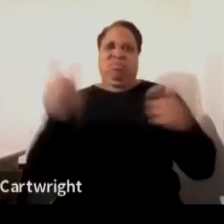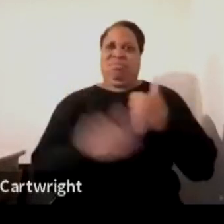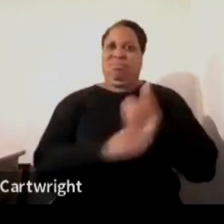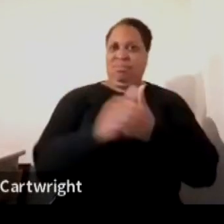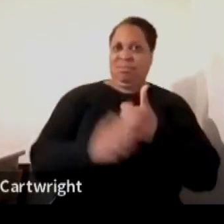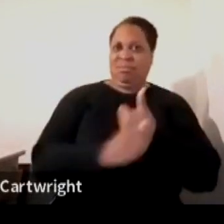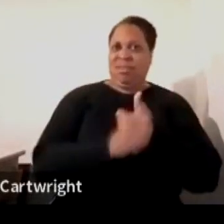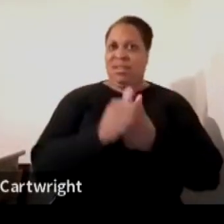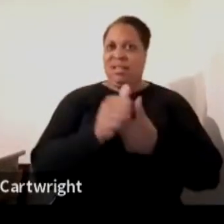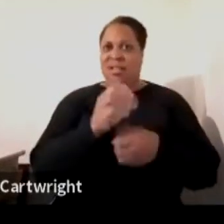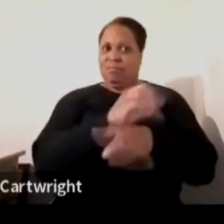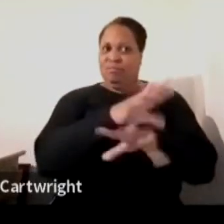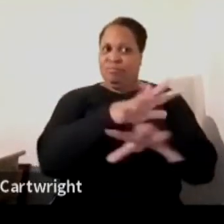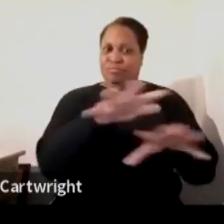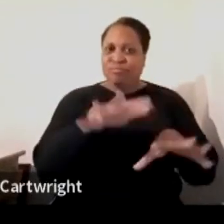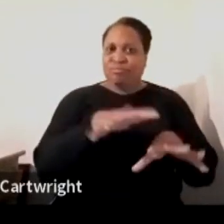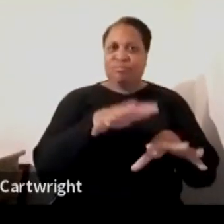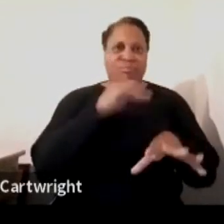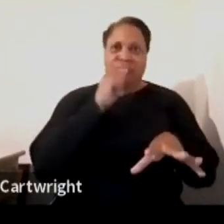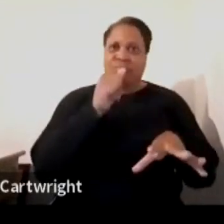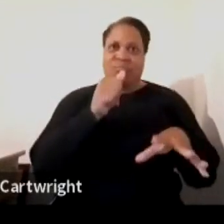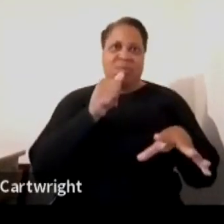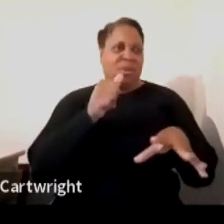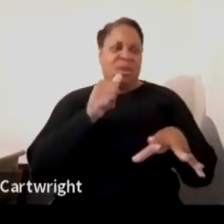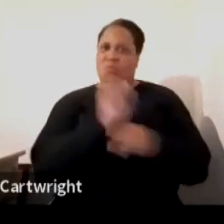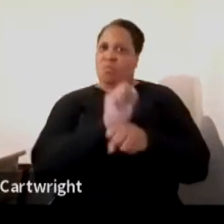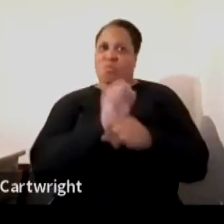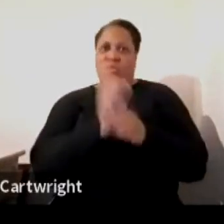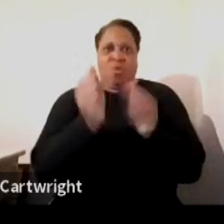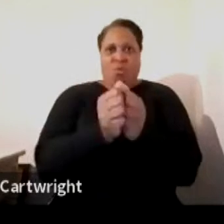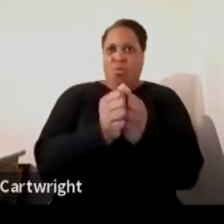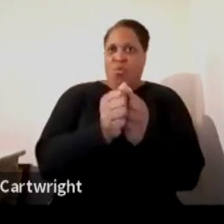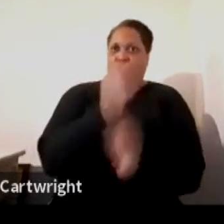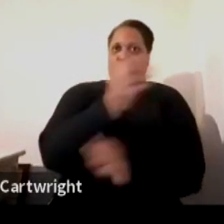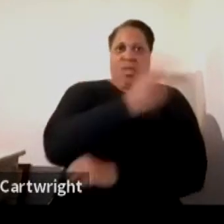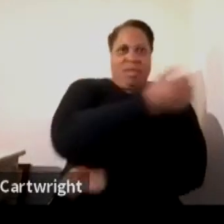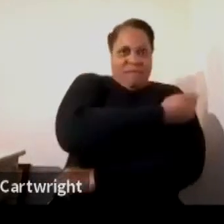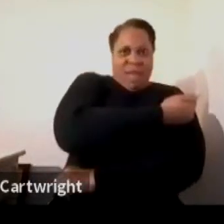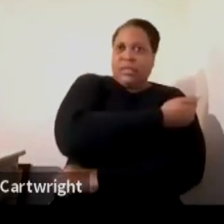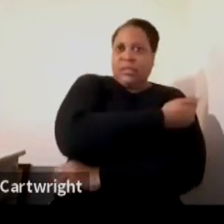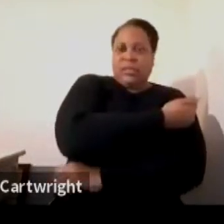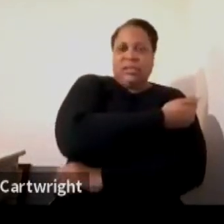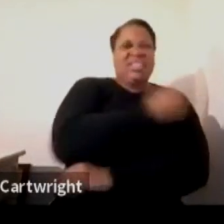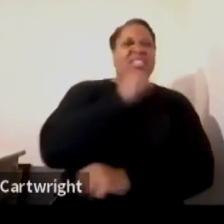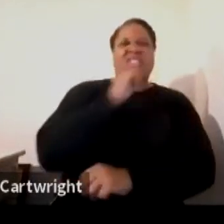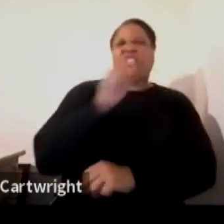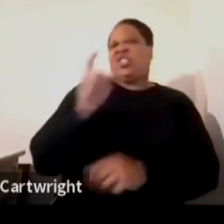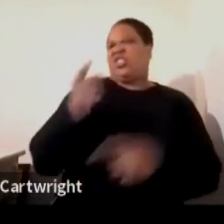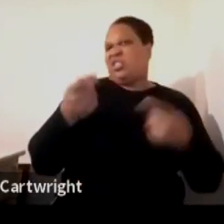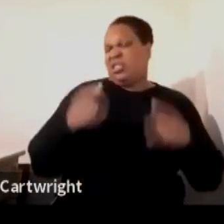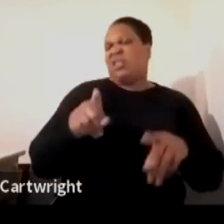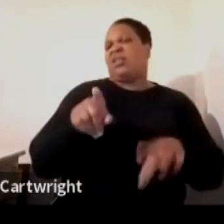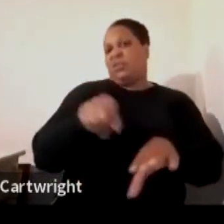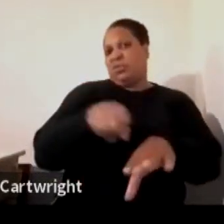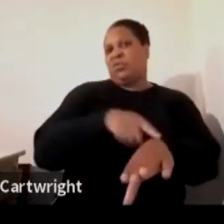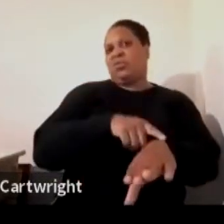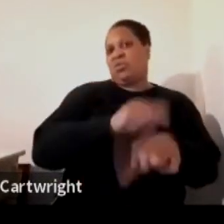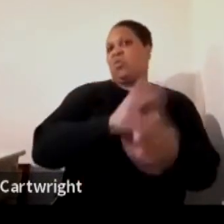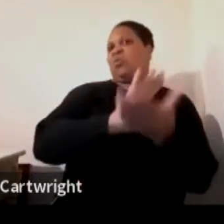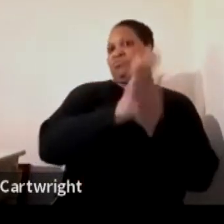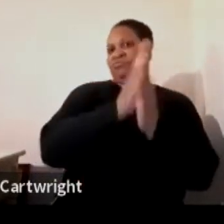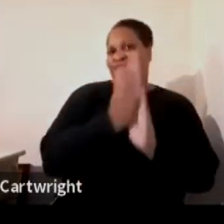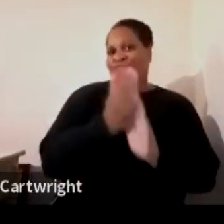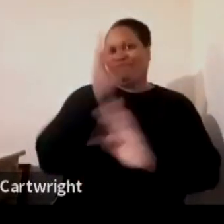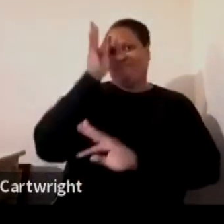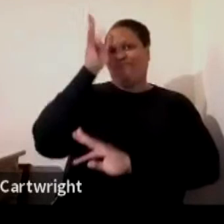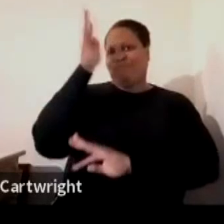doesn't get affected by the vaccine, actually should not take as long to get to market. And that, I think,